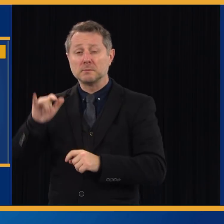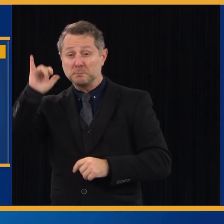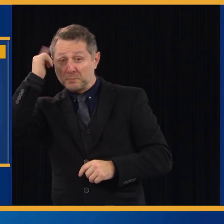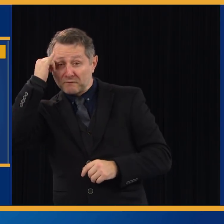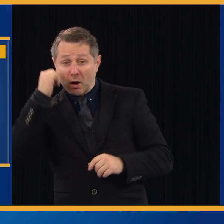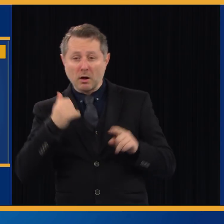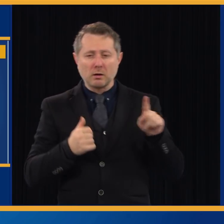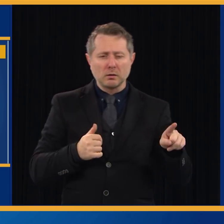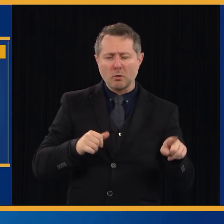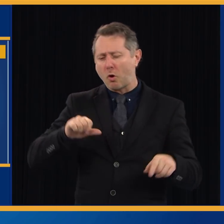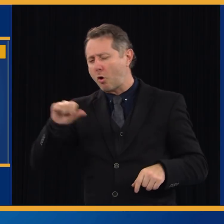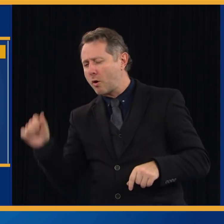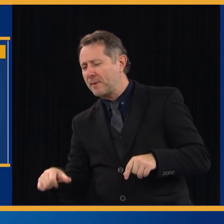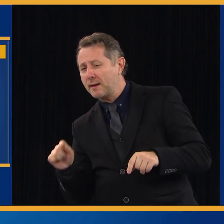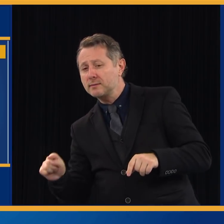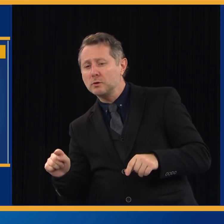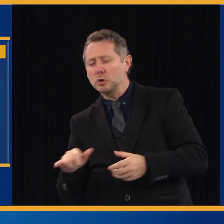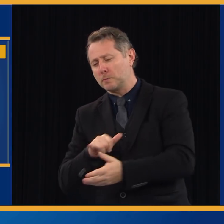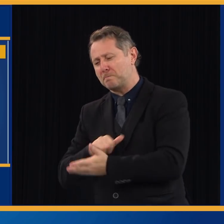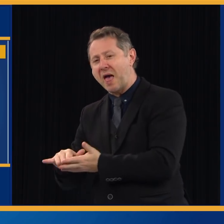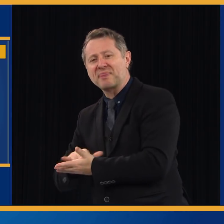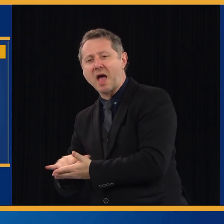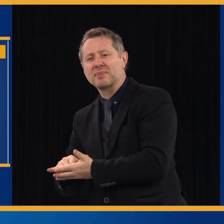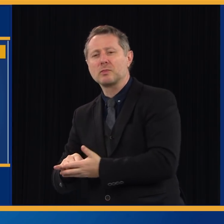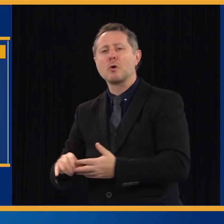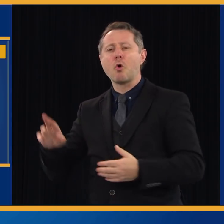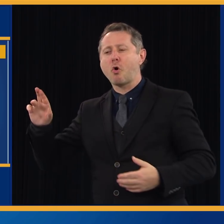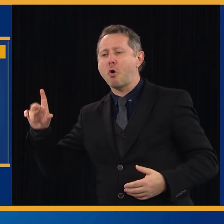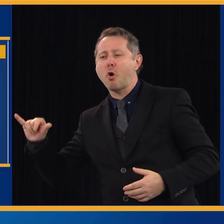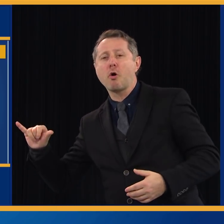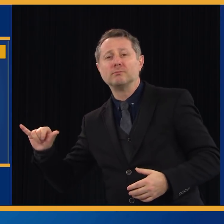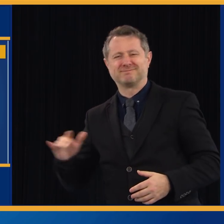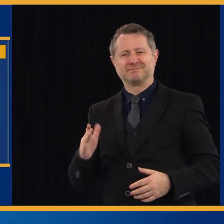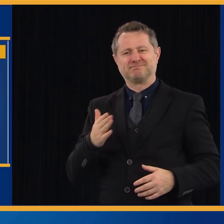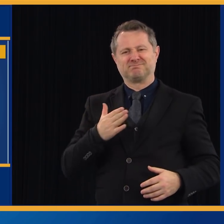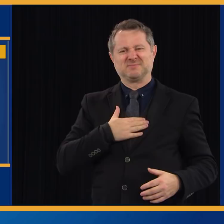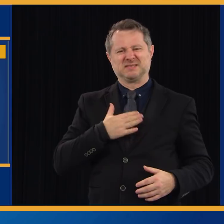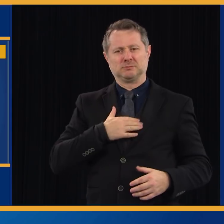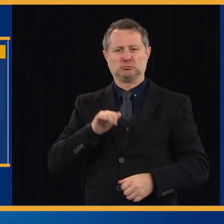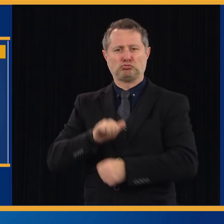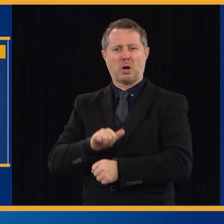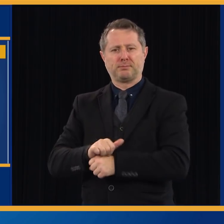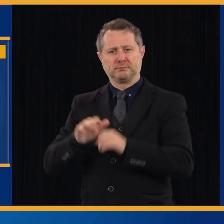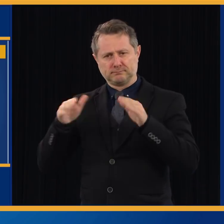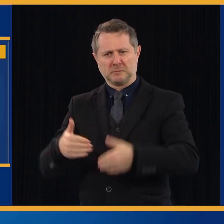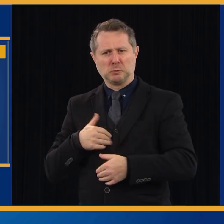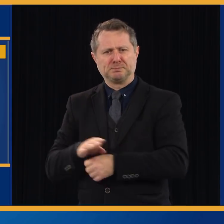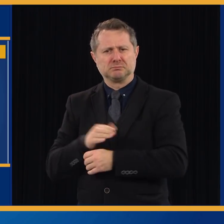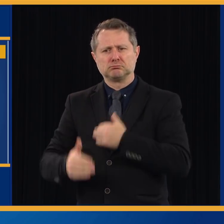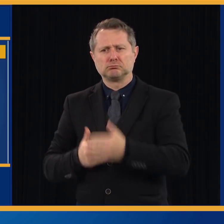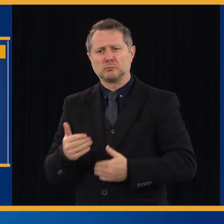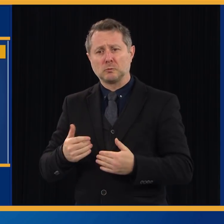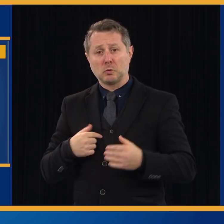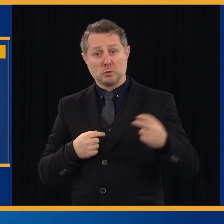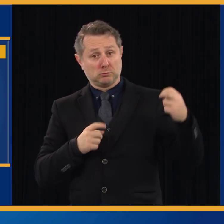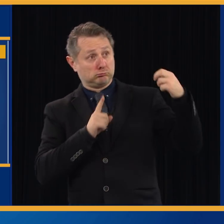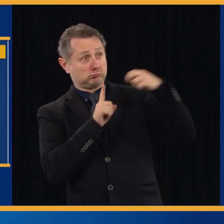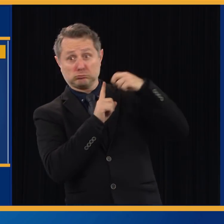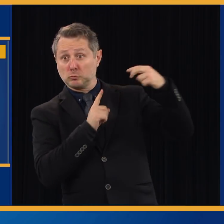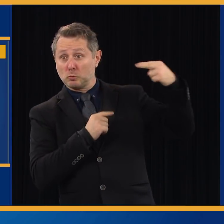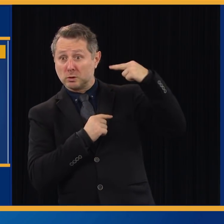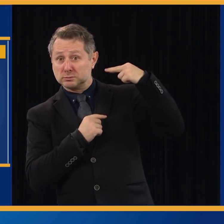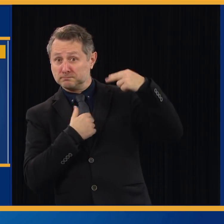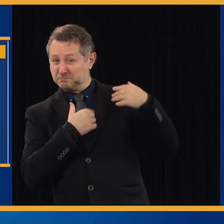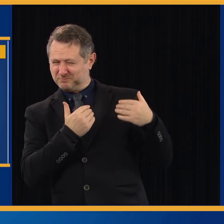in Manhattan, how many tests in Long Island. That's my business. I should be held responsible. I should be held responsible for making sure